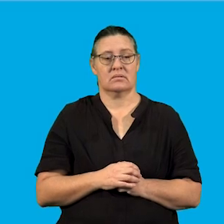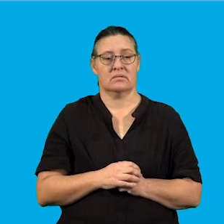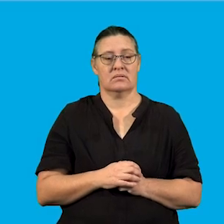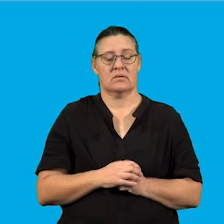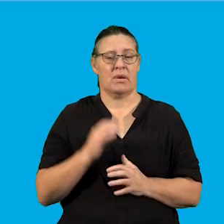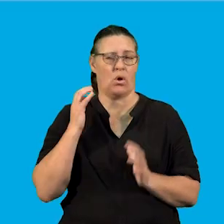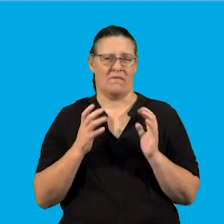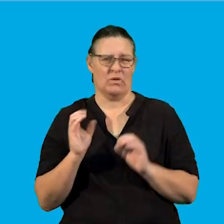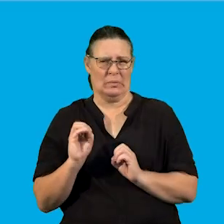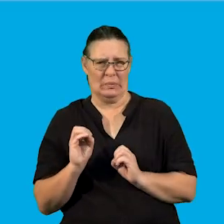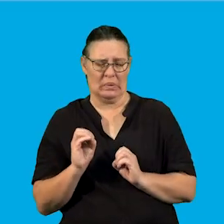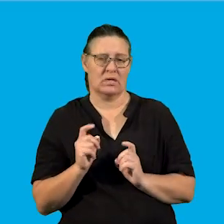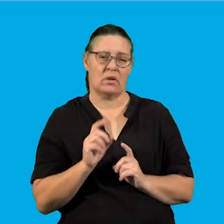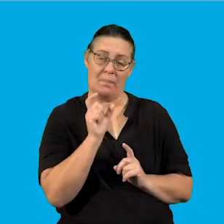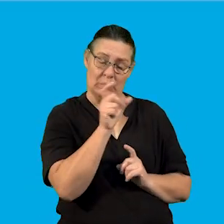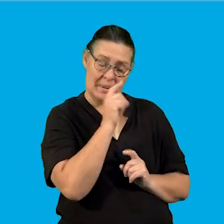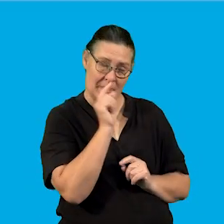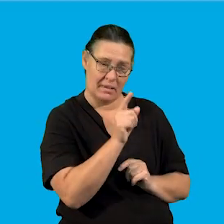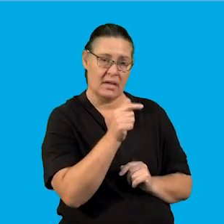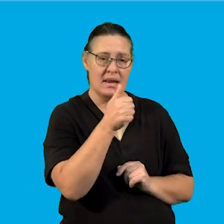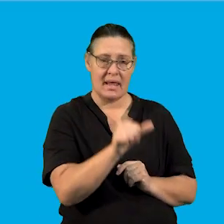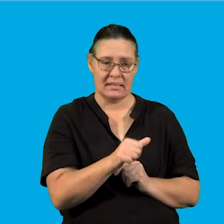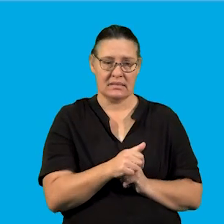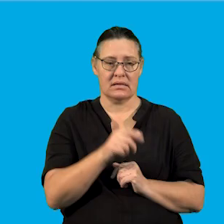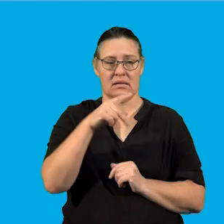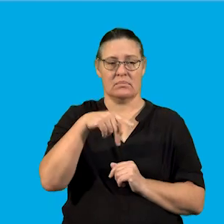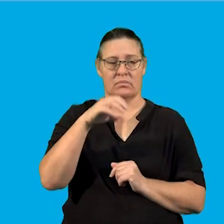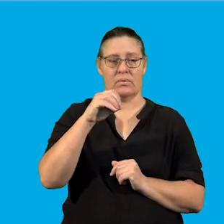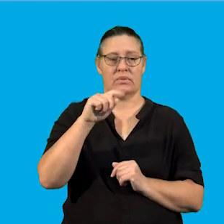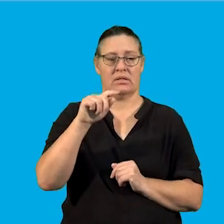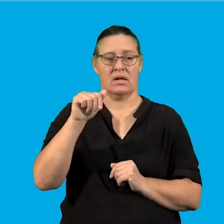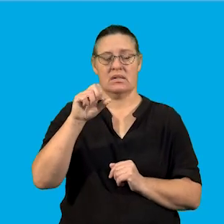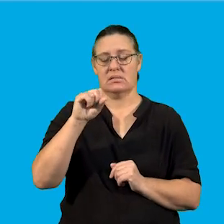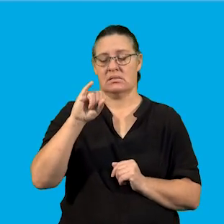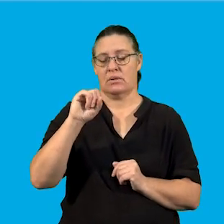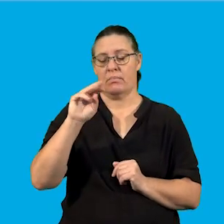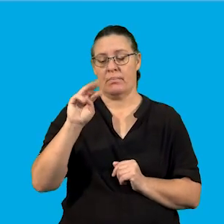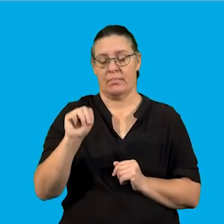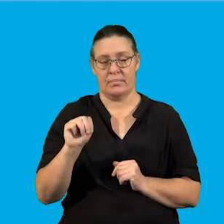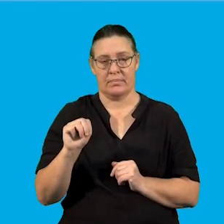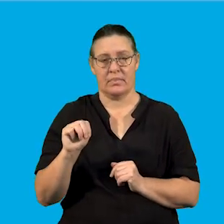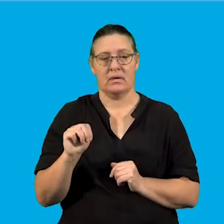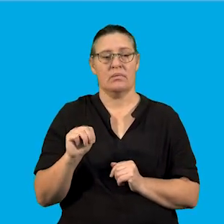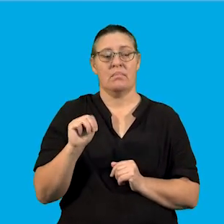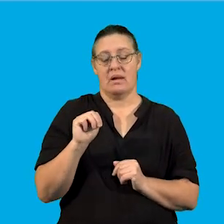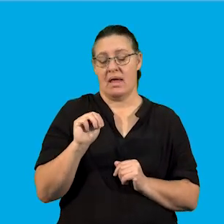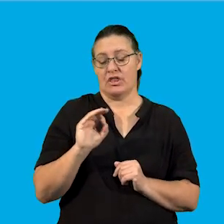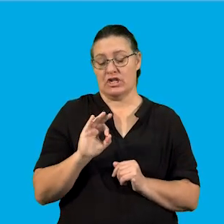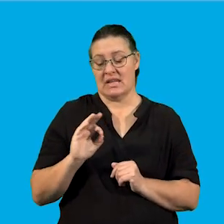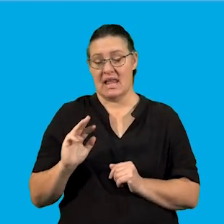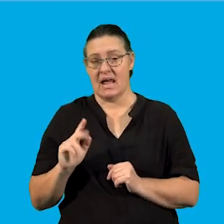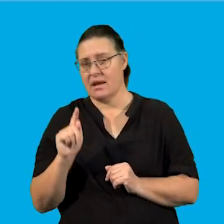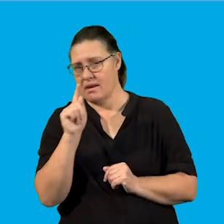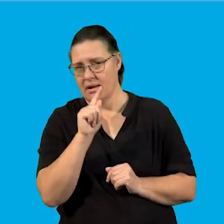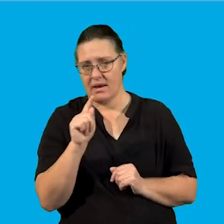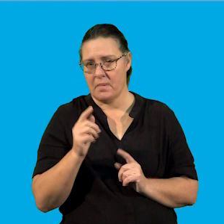we don't have any confusions. Then our next one there, it is potassium, and it has an atomic mass of 39. We need to